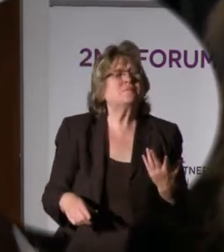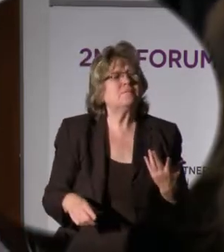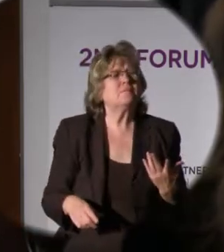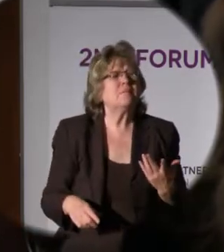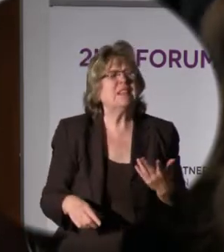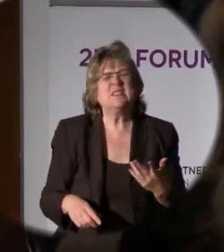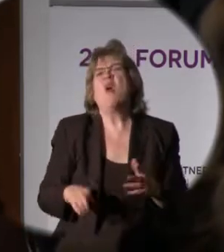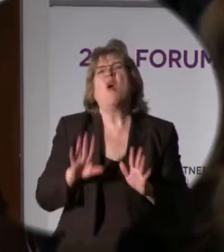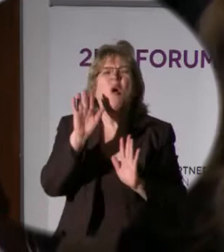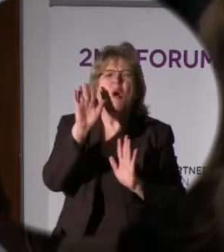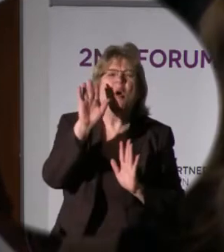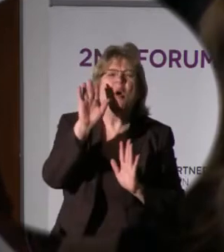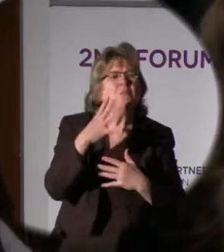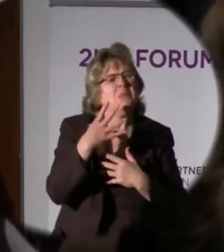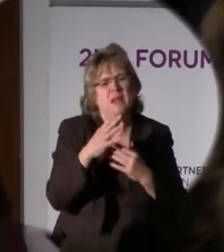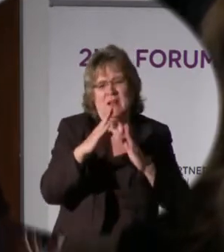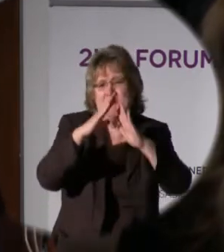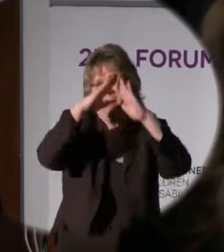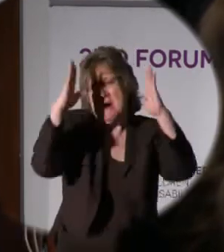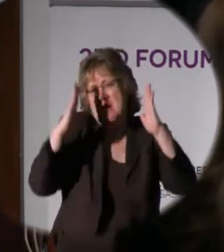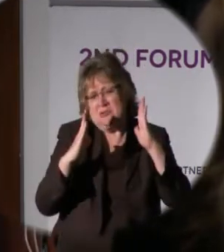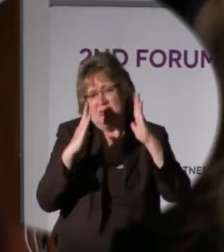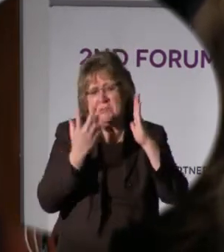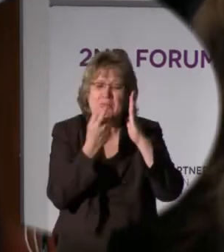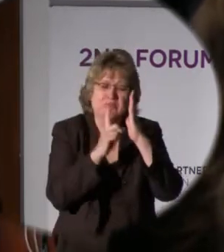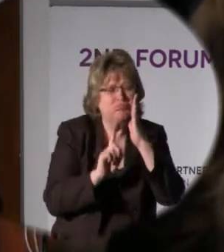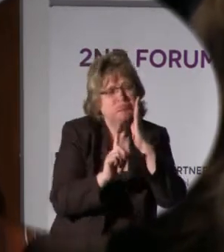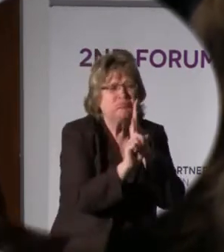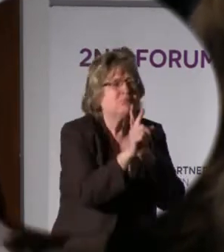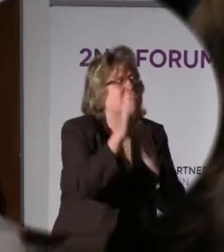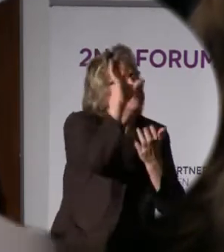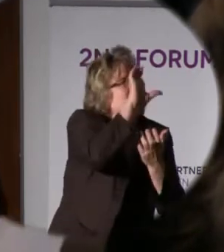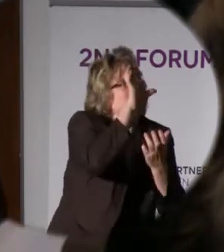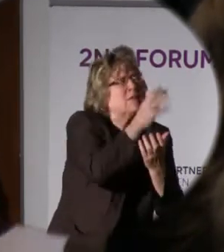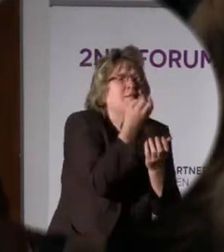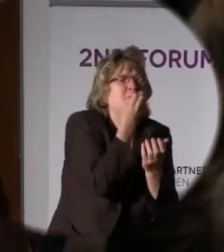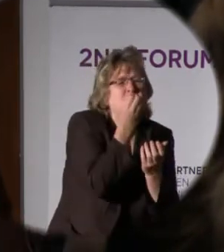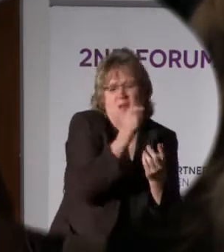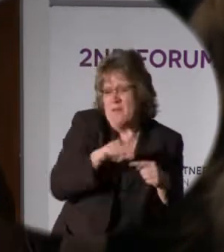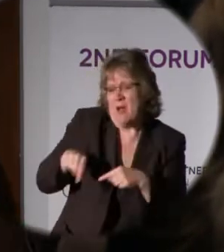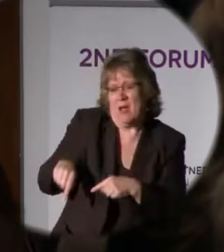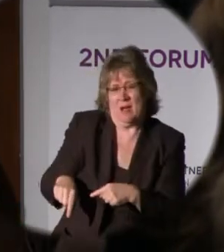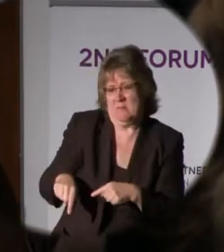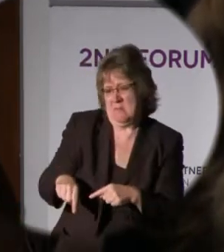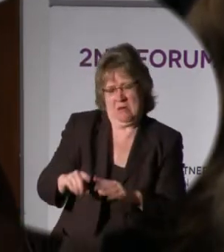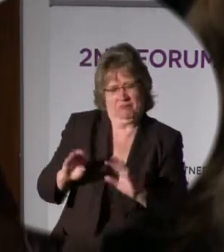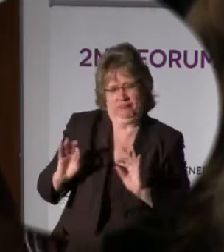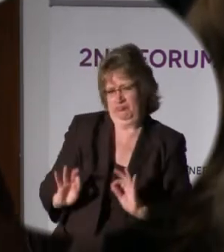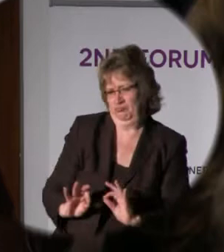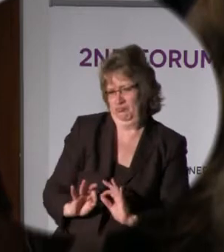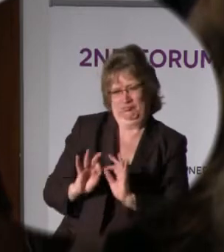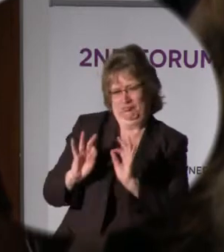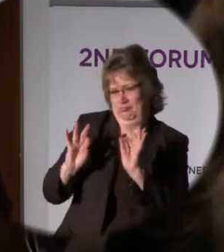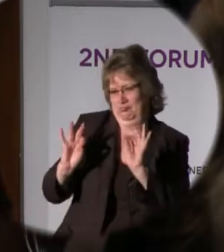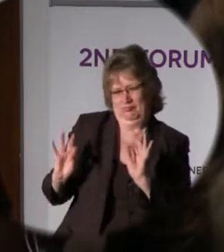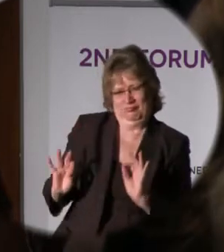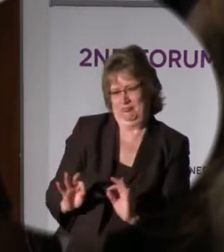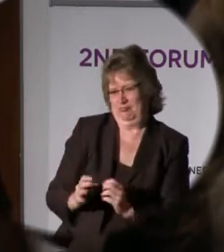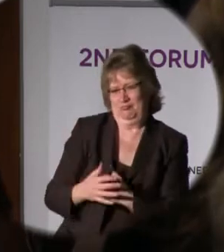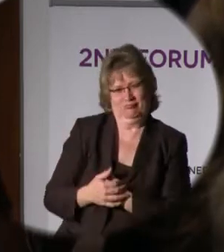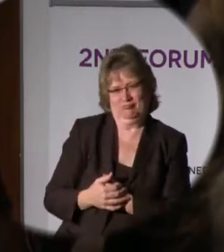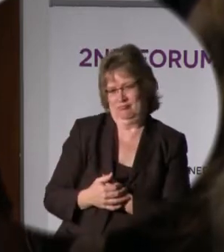particular child. I am coming from a place in Africa where you see a lot of